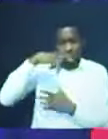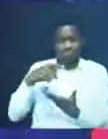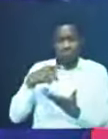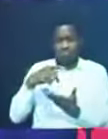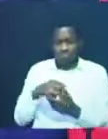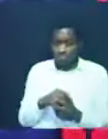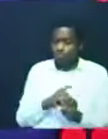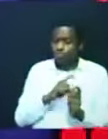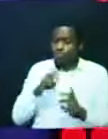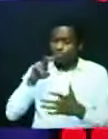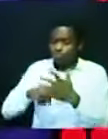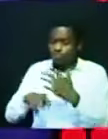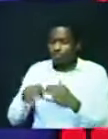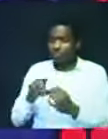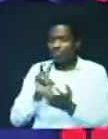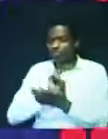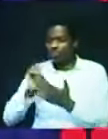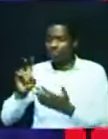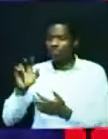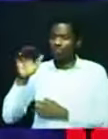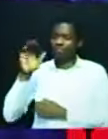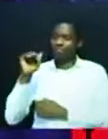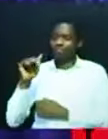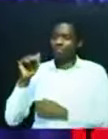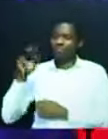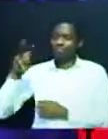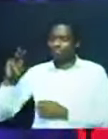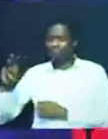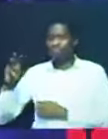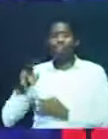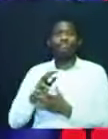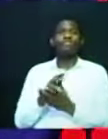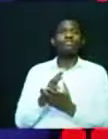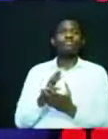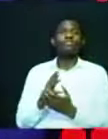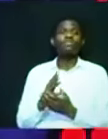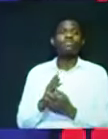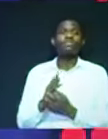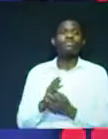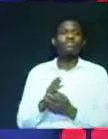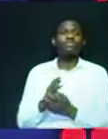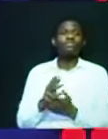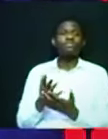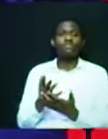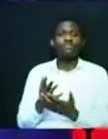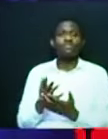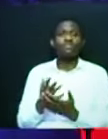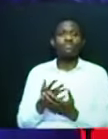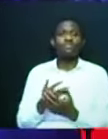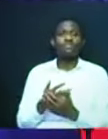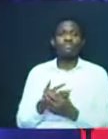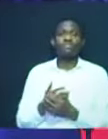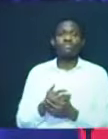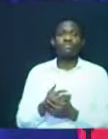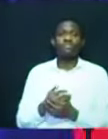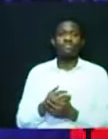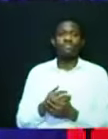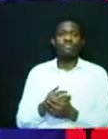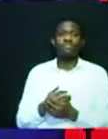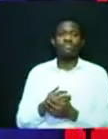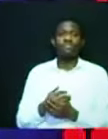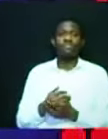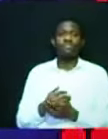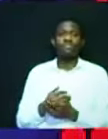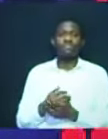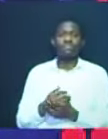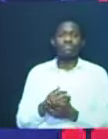verse 15 and 16. Okay, come ibu semnoa ifi etin wotwene nyina aka nyansa wasem. Wosha se wose no enye nyansa na